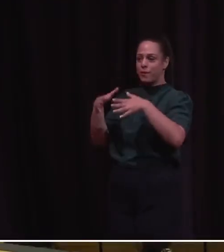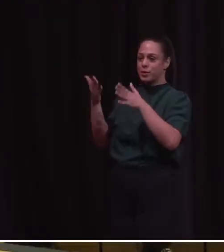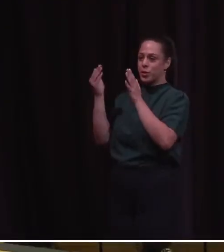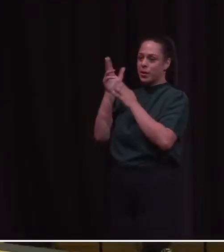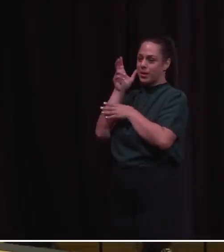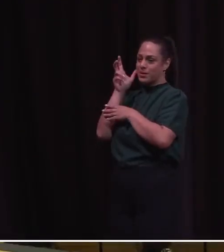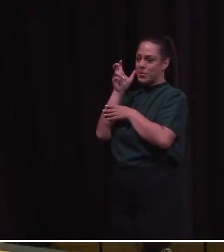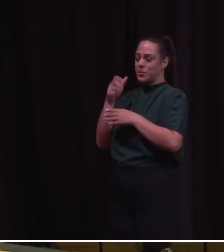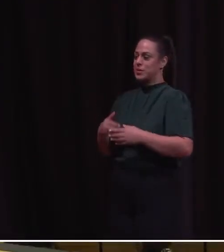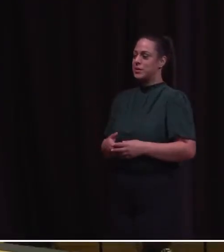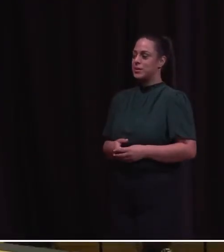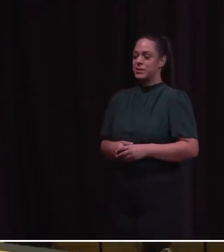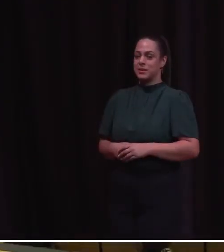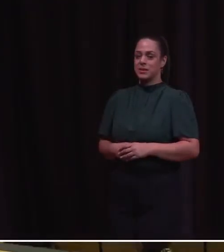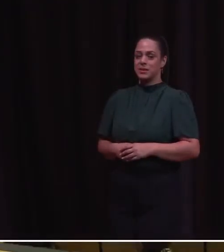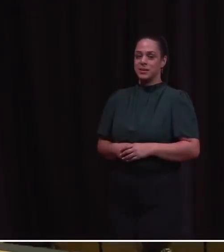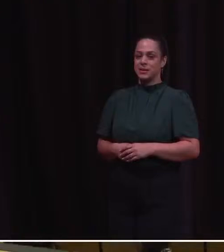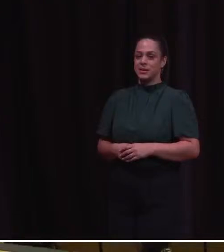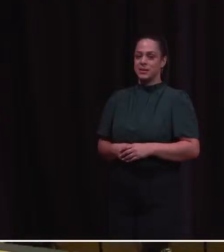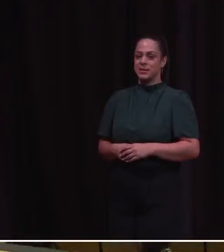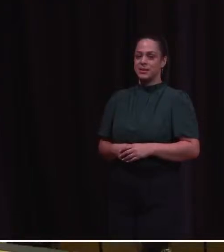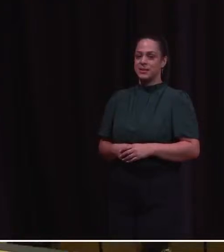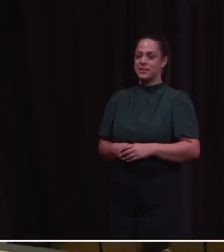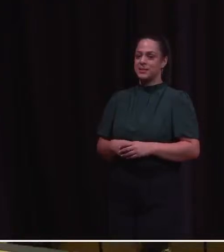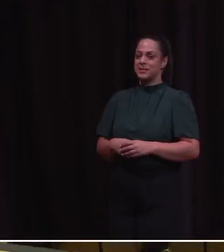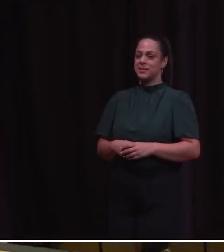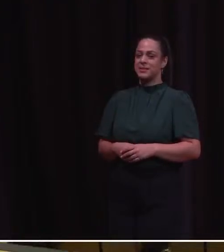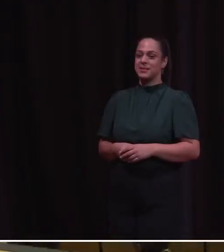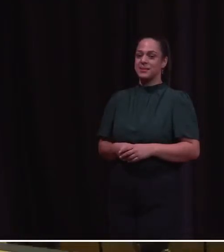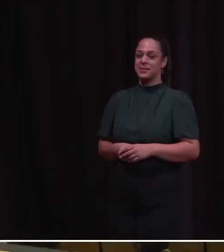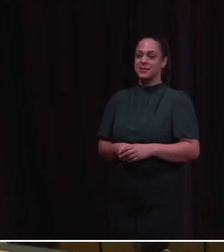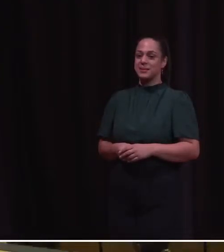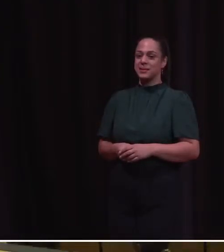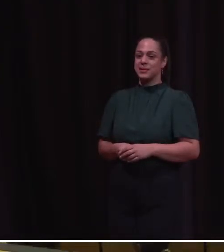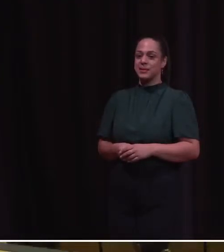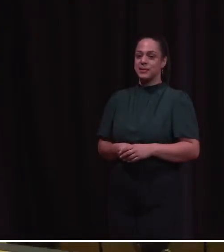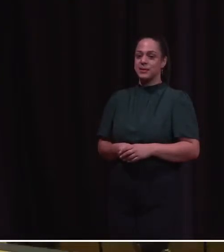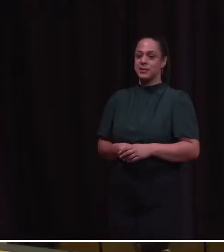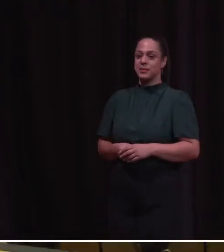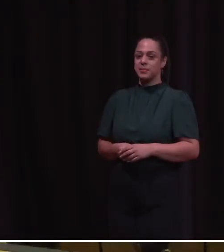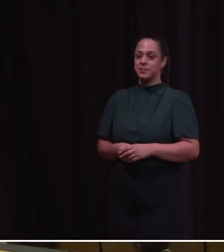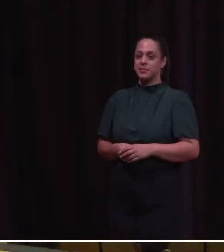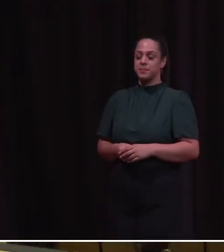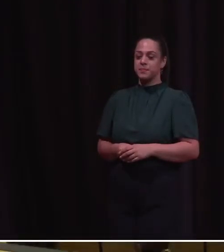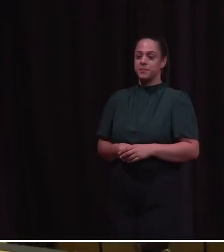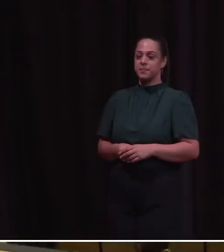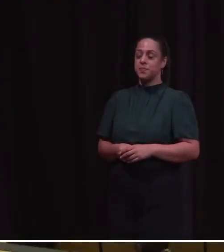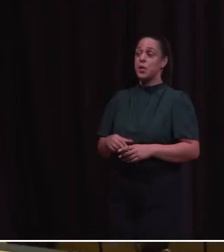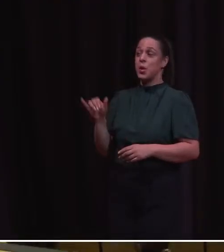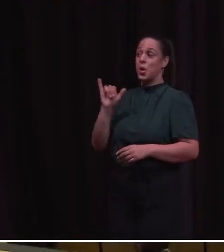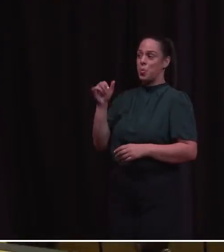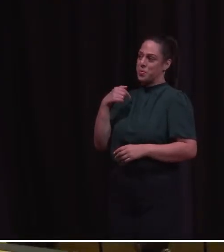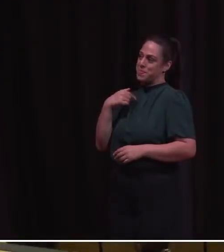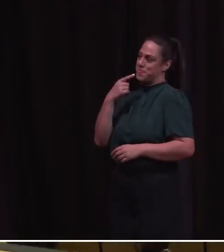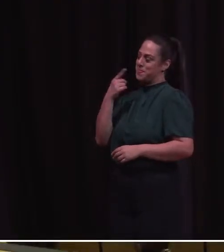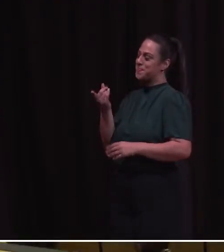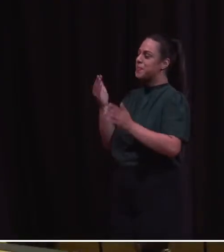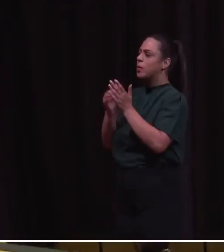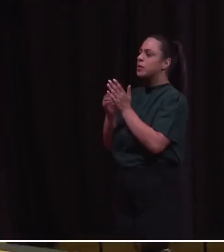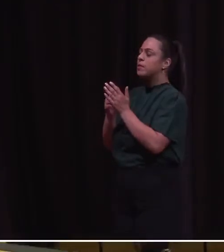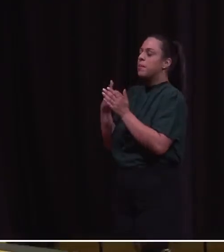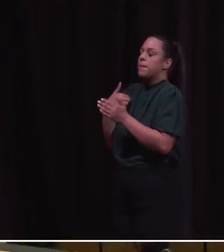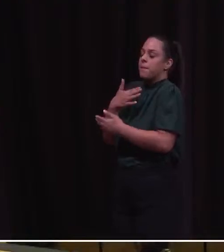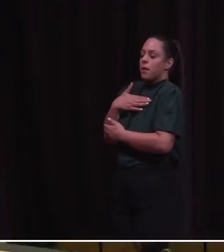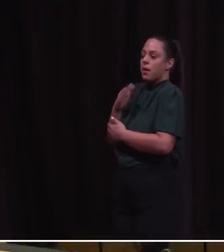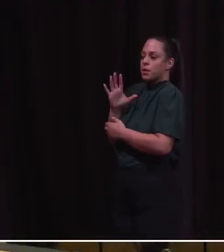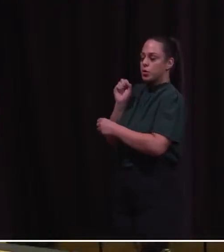Yes. Yes. Okay, so as I say, I'm a huge fan of your work, Thank and you. I want to thank